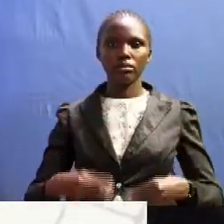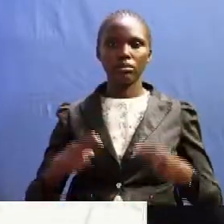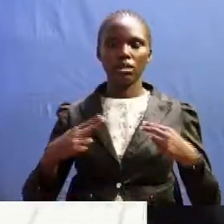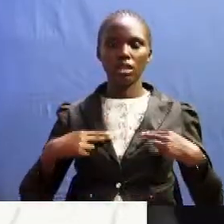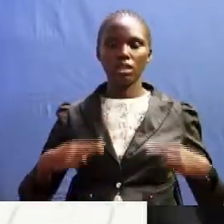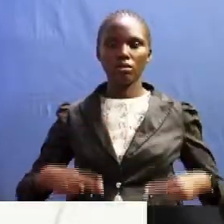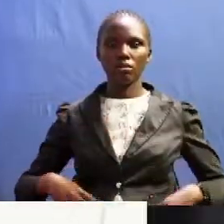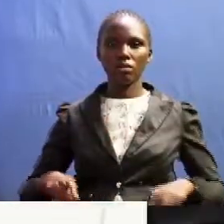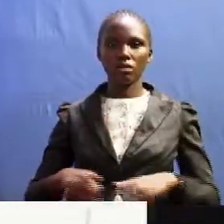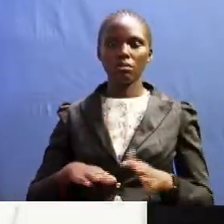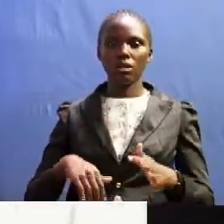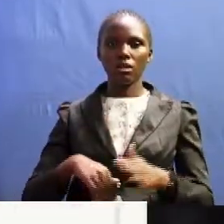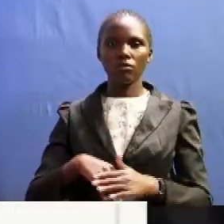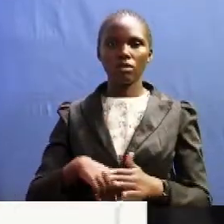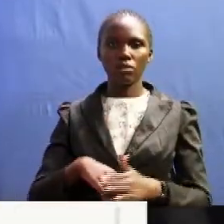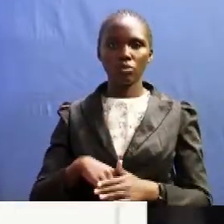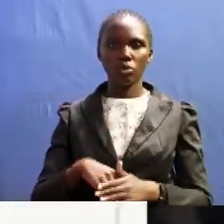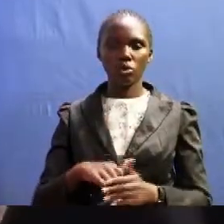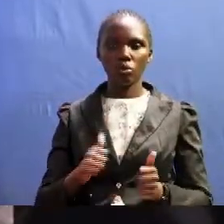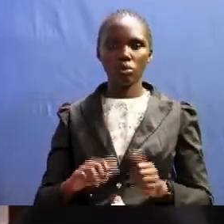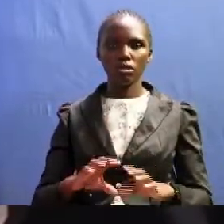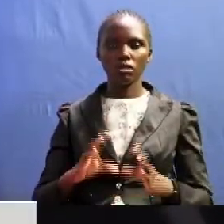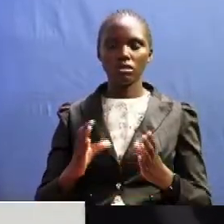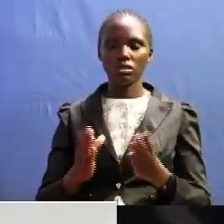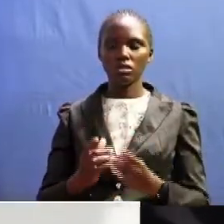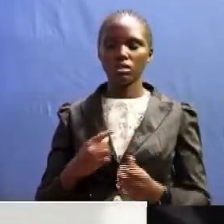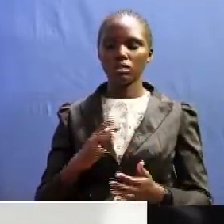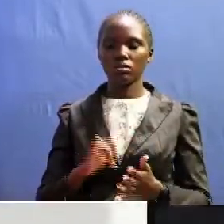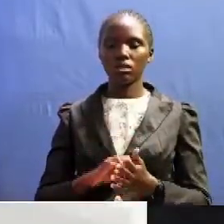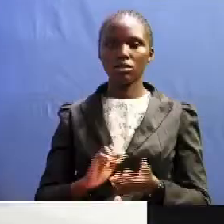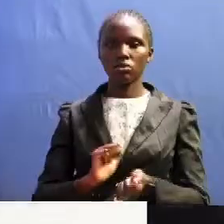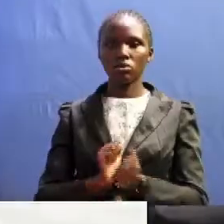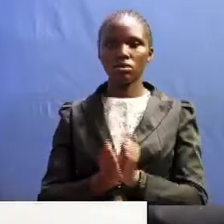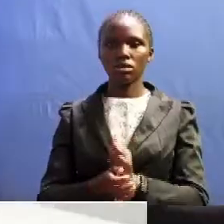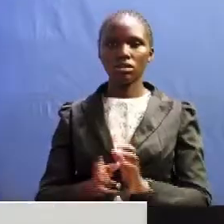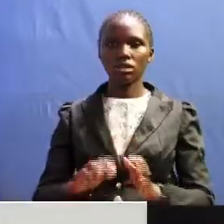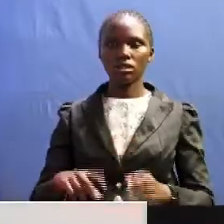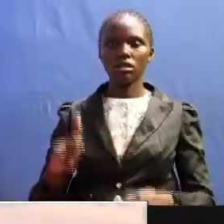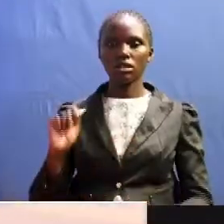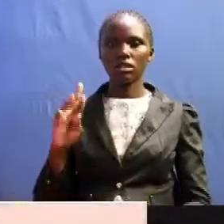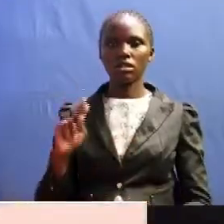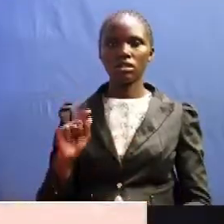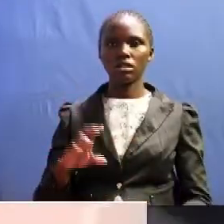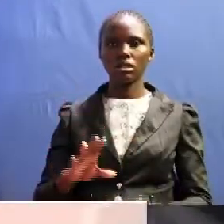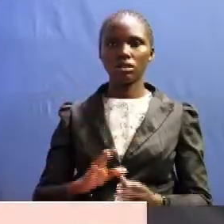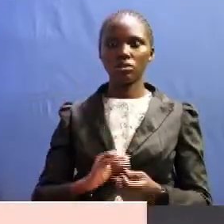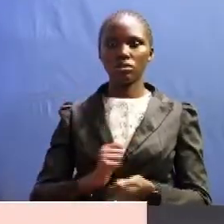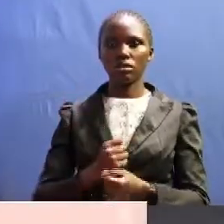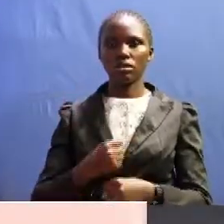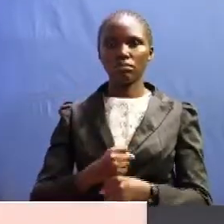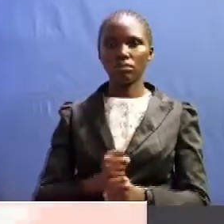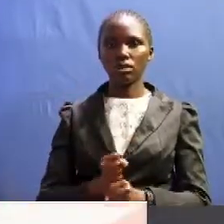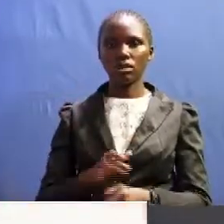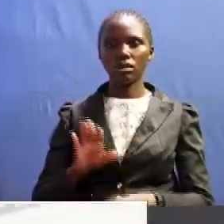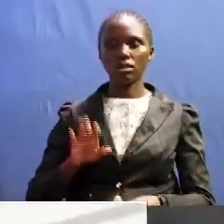and footballs to teams while proposing the formation of the Kirinyaga Starlets to nurture female talents.